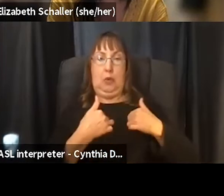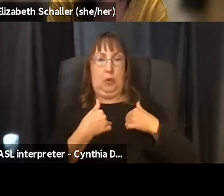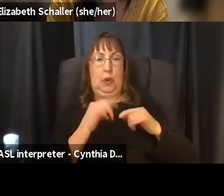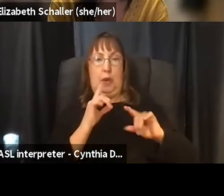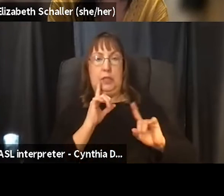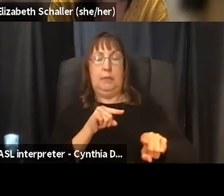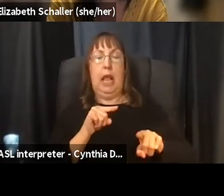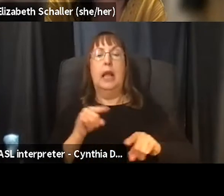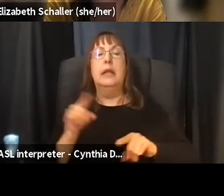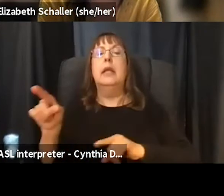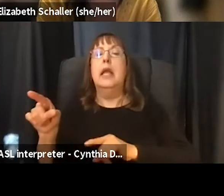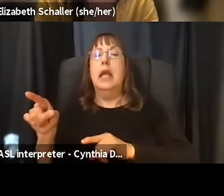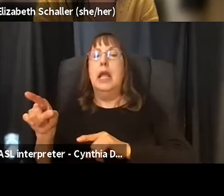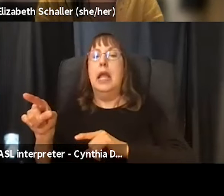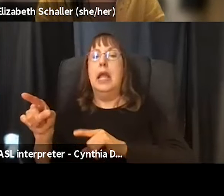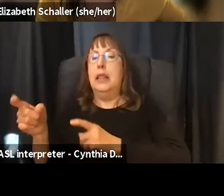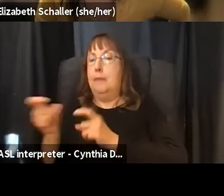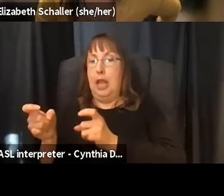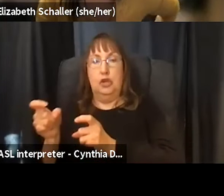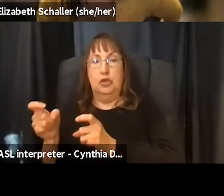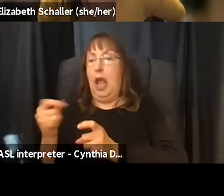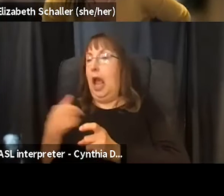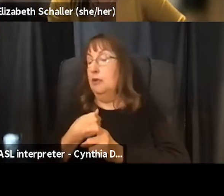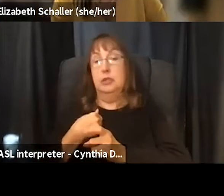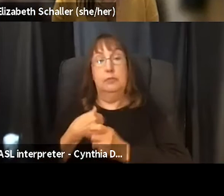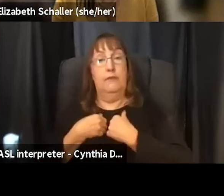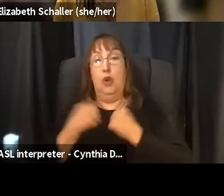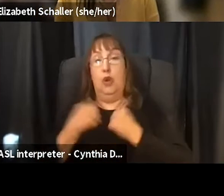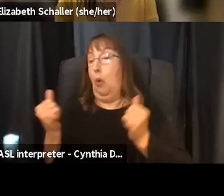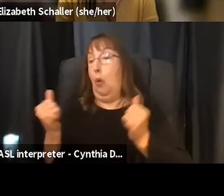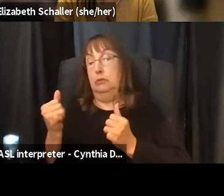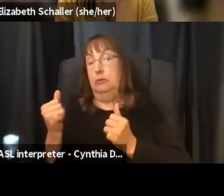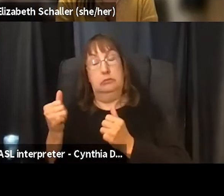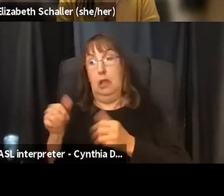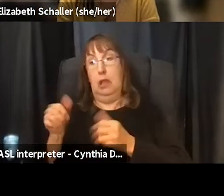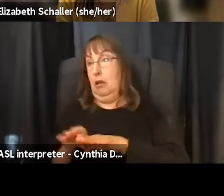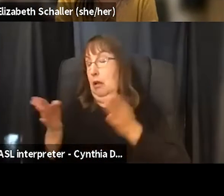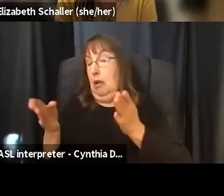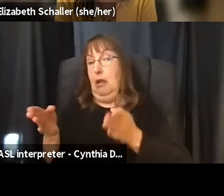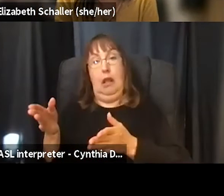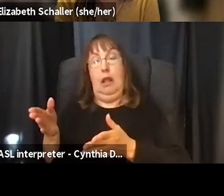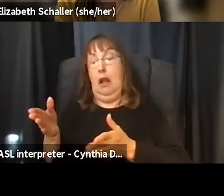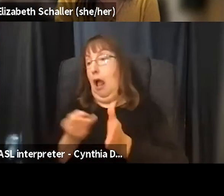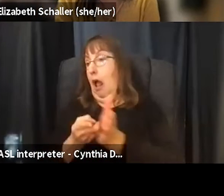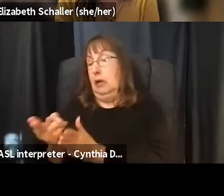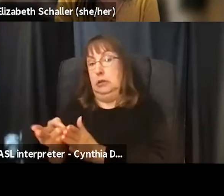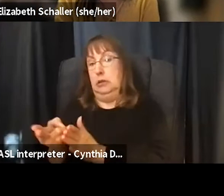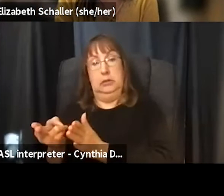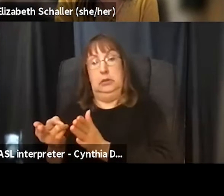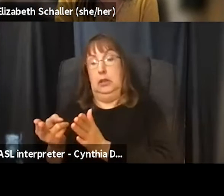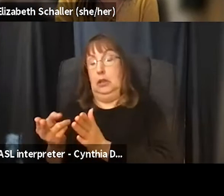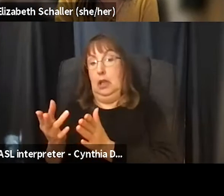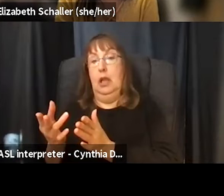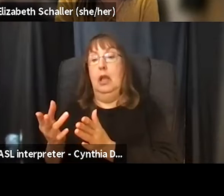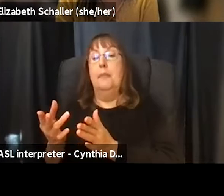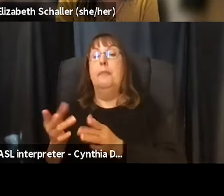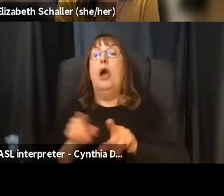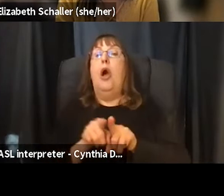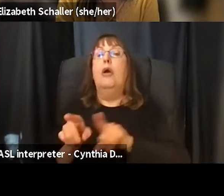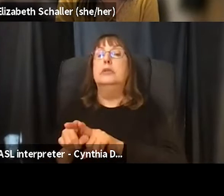go back and forth. I've just been very open with him and just honest about like what I don't understand. And then I've also on the flip side